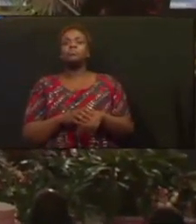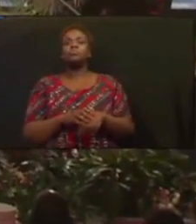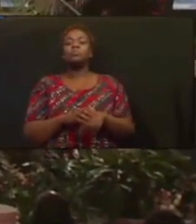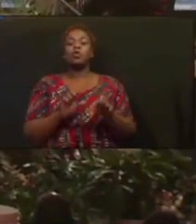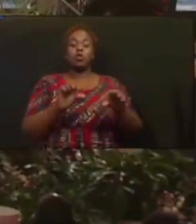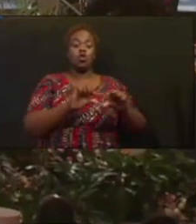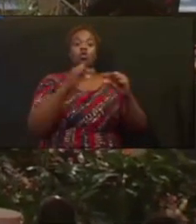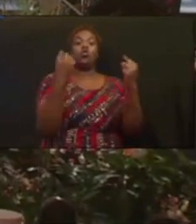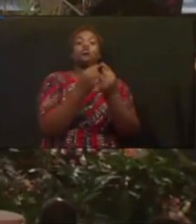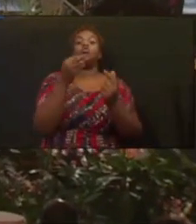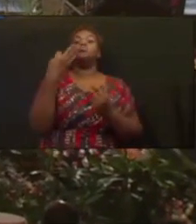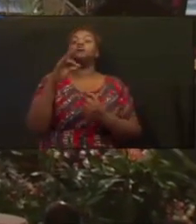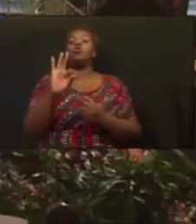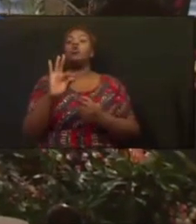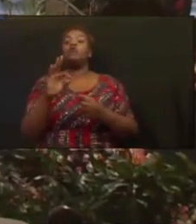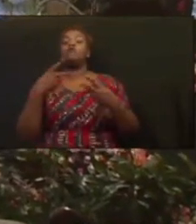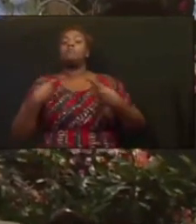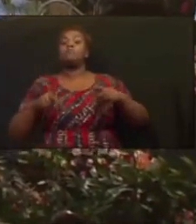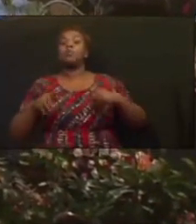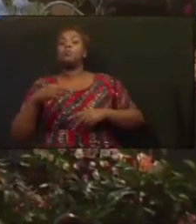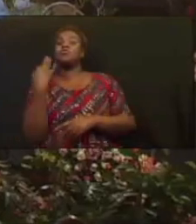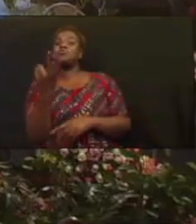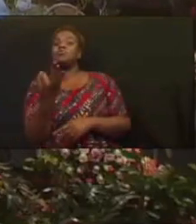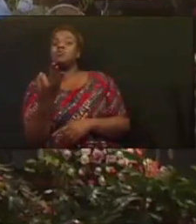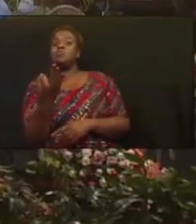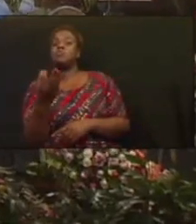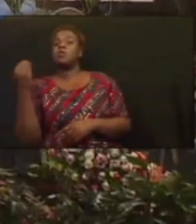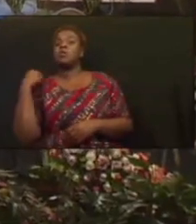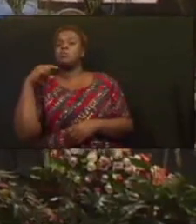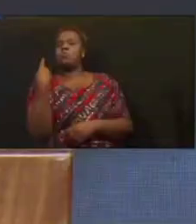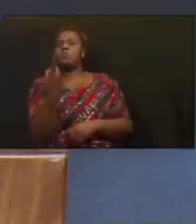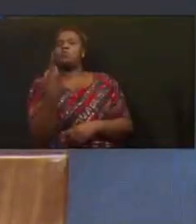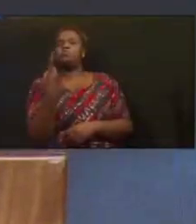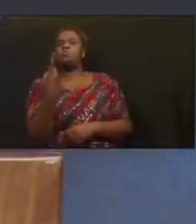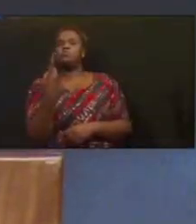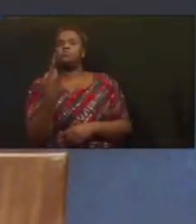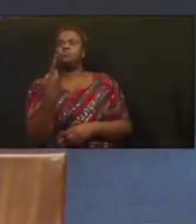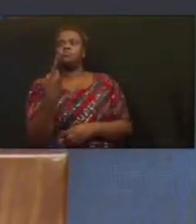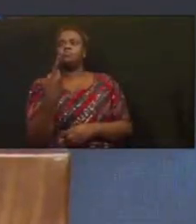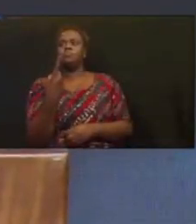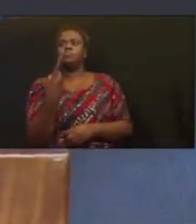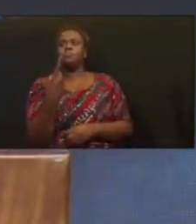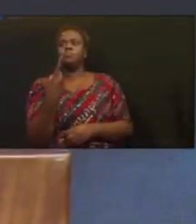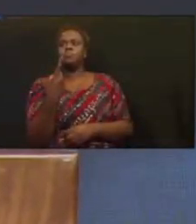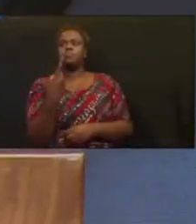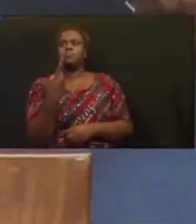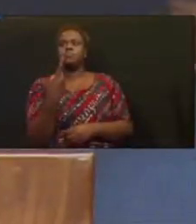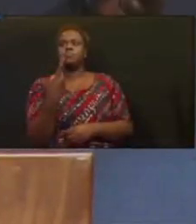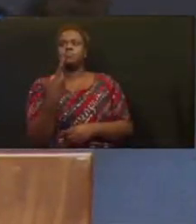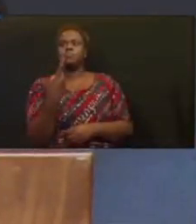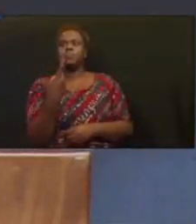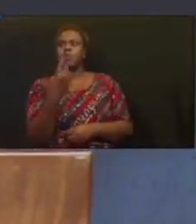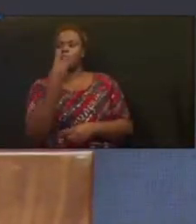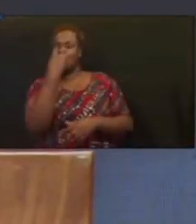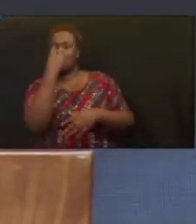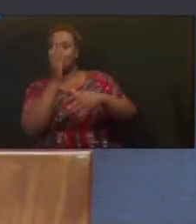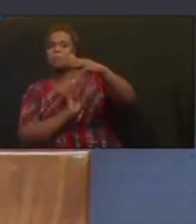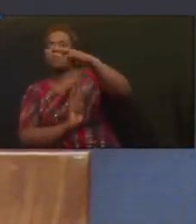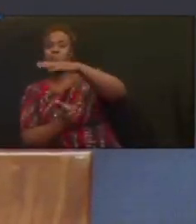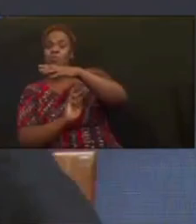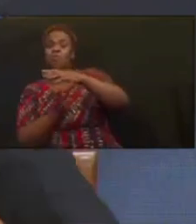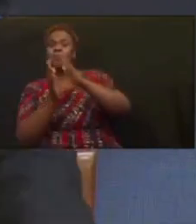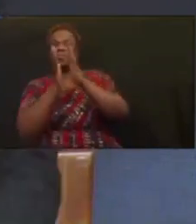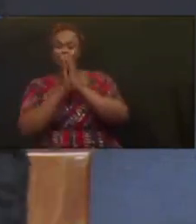3 groups of people that will emerge from that move. Number one, there will be an emergence of prophetic